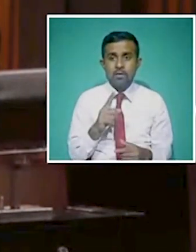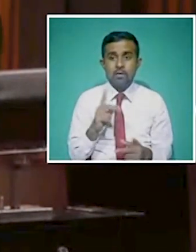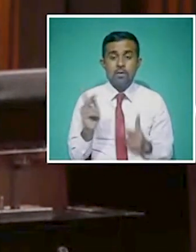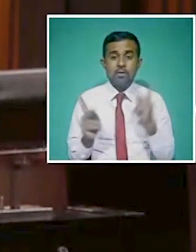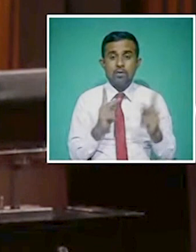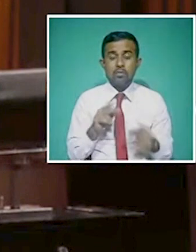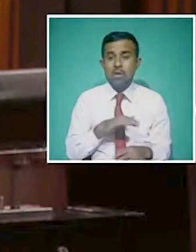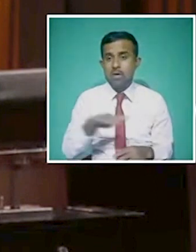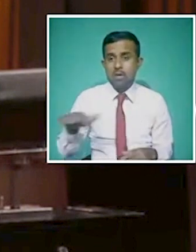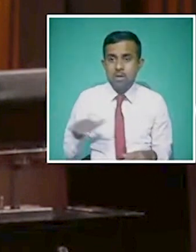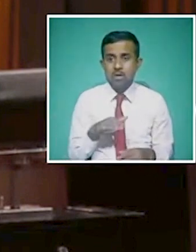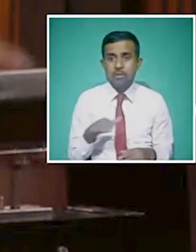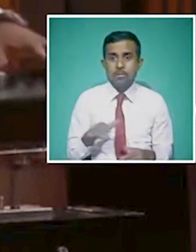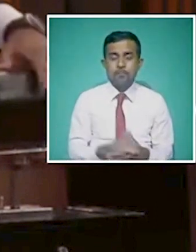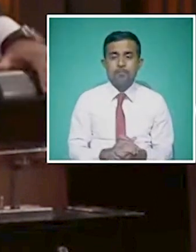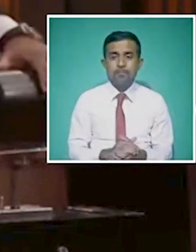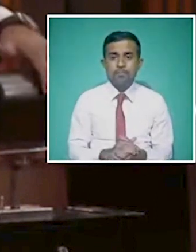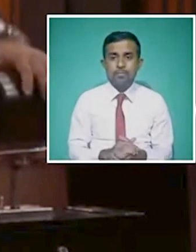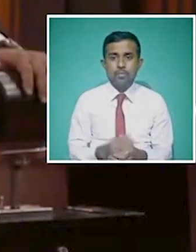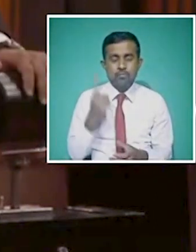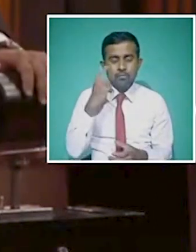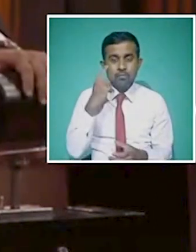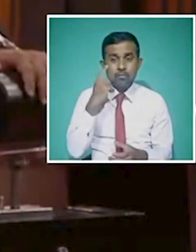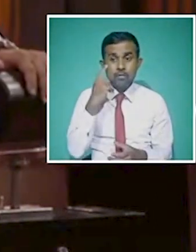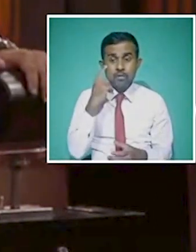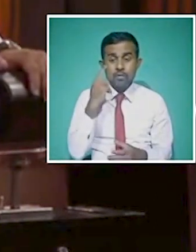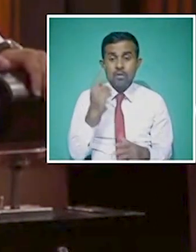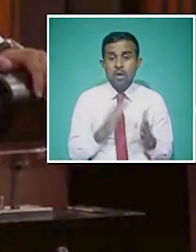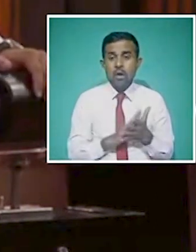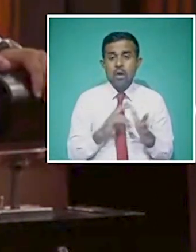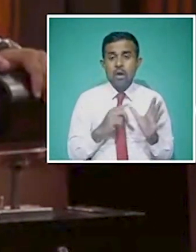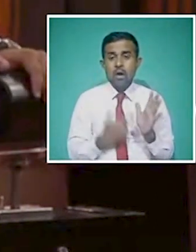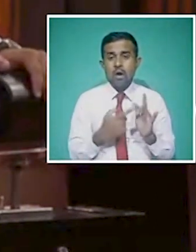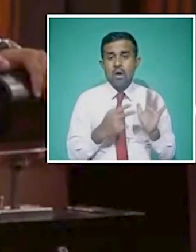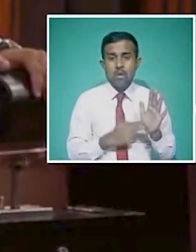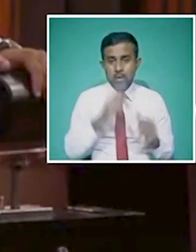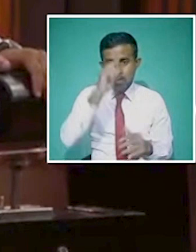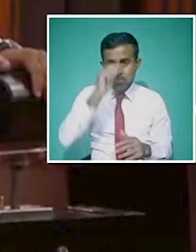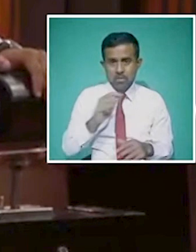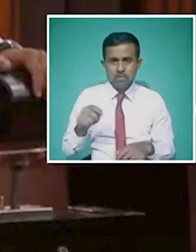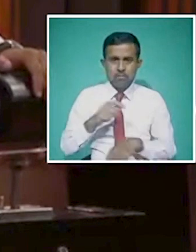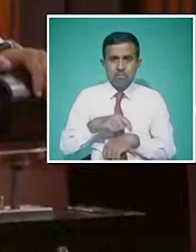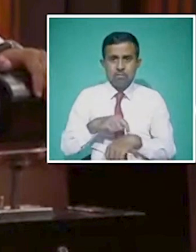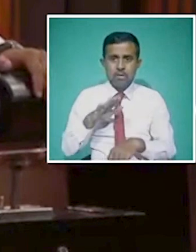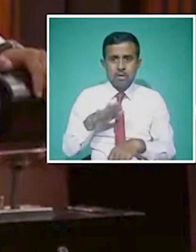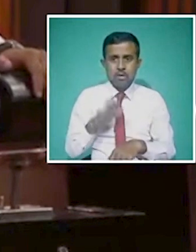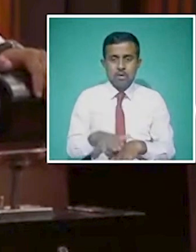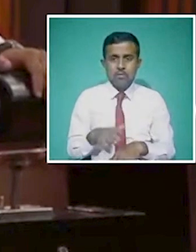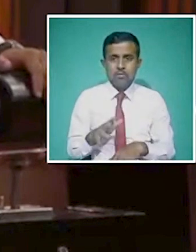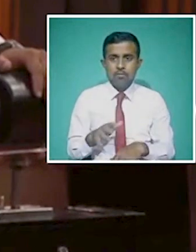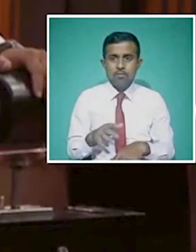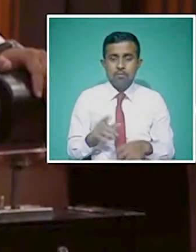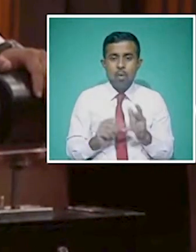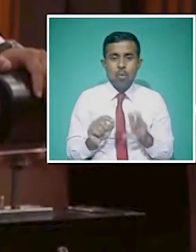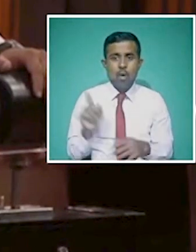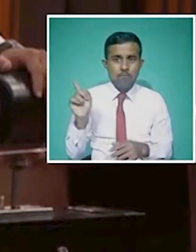Land. I wish honorable Harin friend was here a little while ago. Now honorable Harin friend, if you are in your office, you must understand